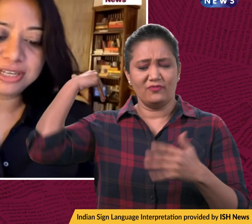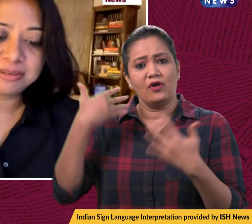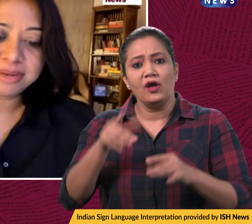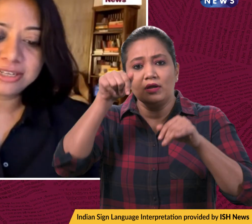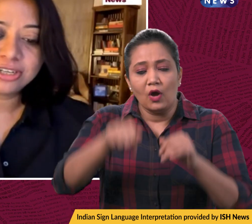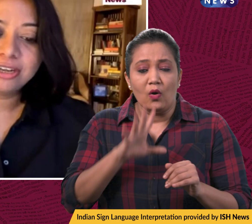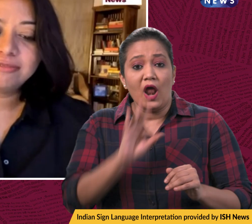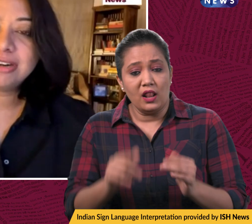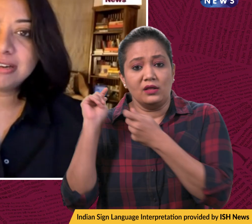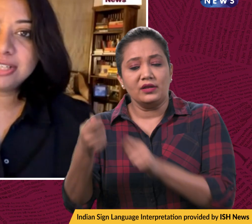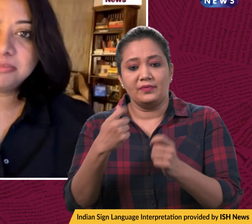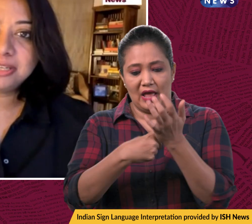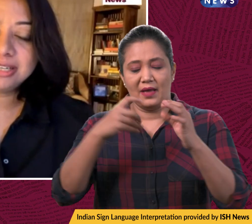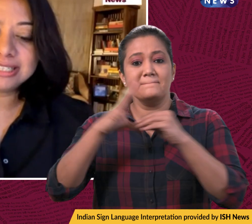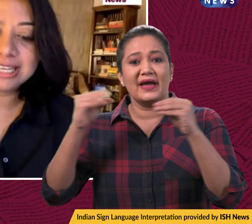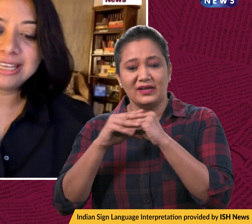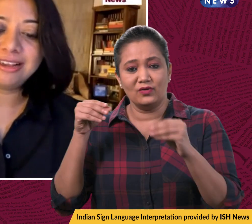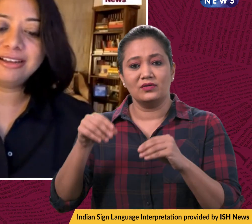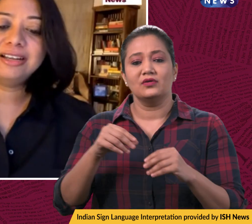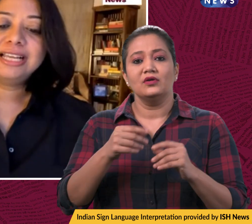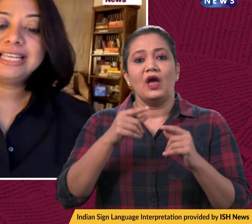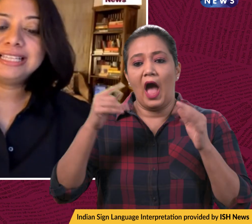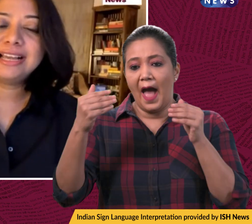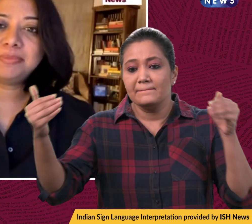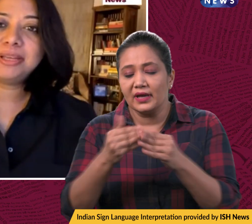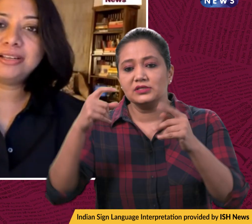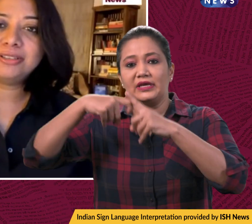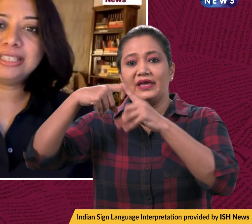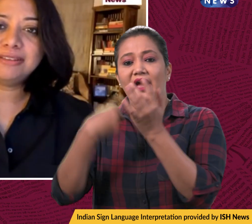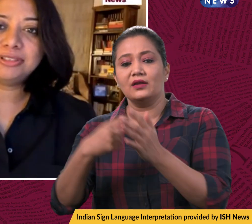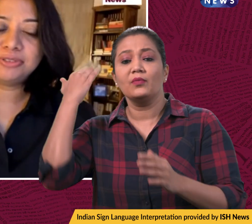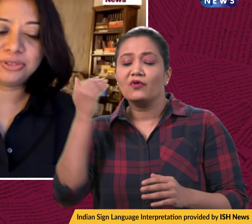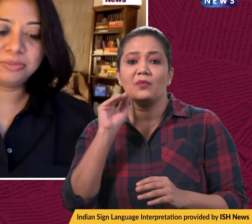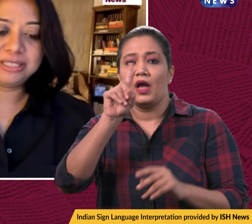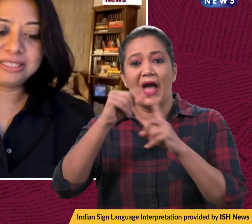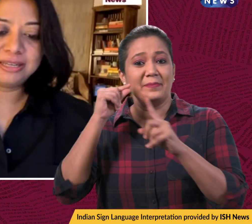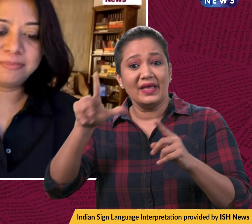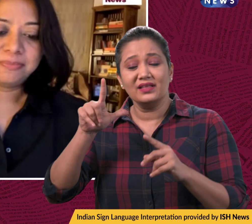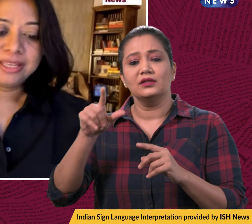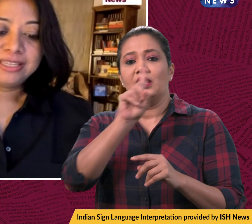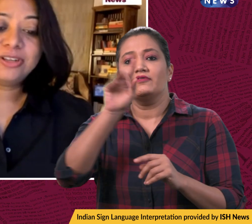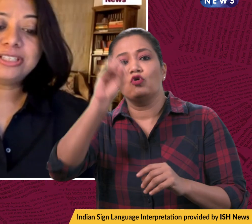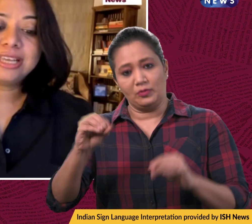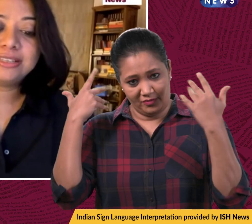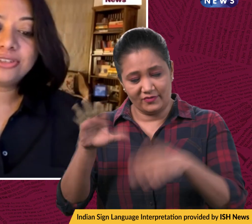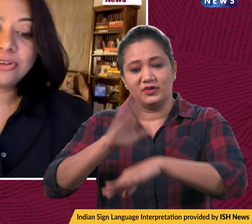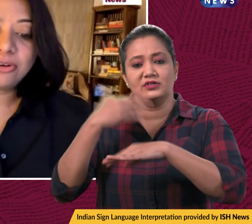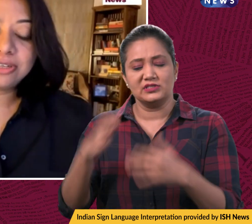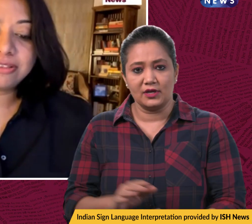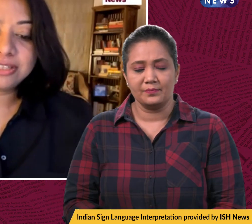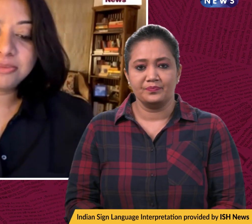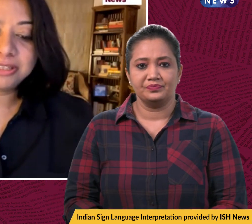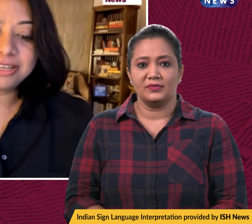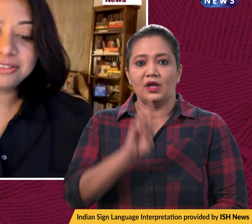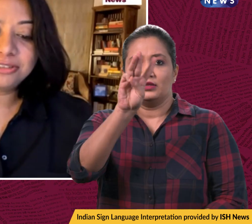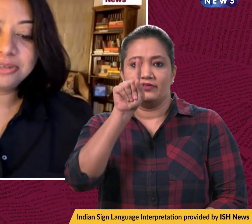professional cricket match for RCB against KKR in the IPL on the 11th of October this year. He's altogether scored